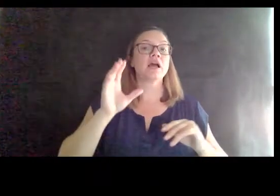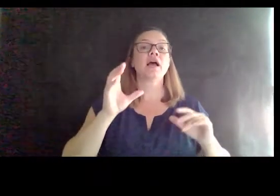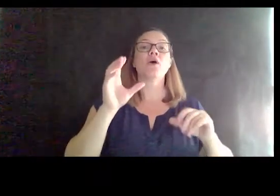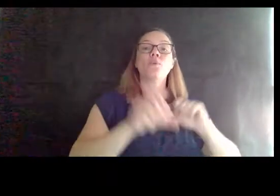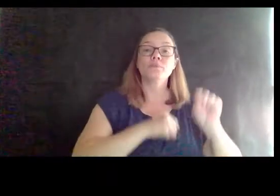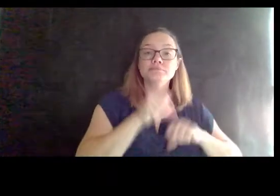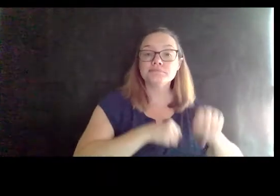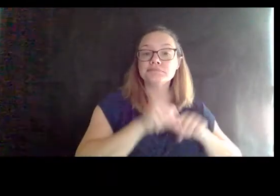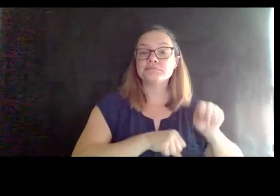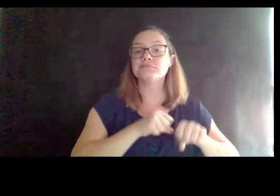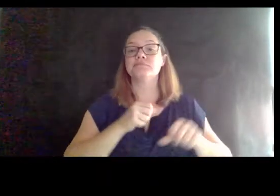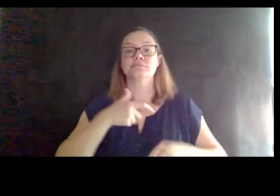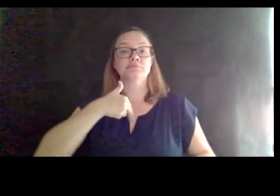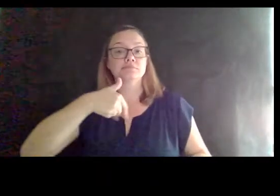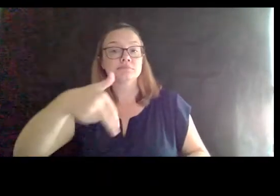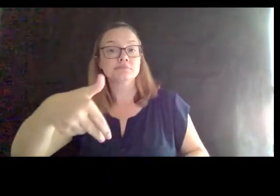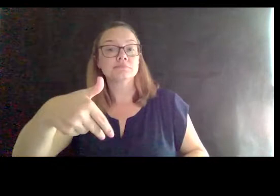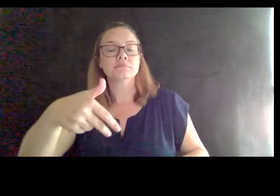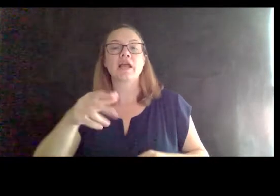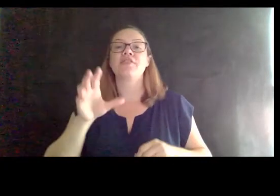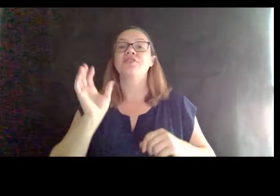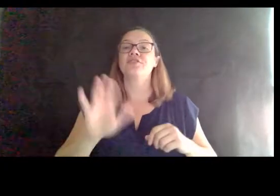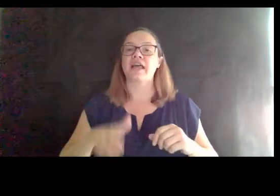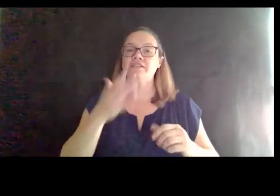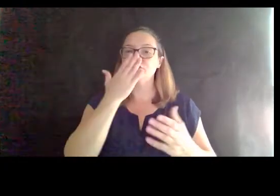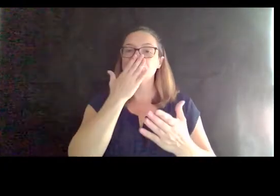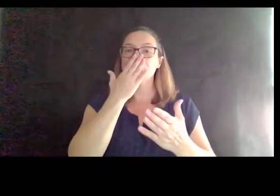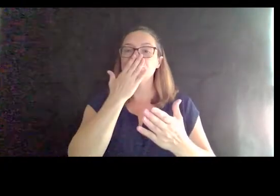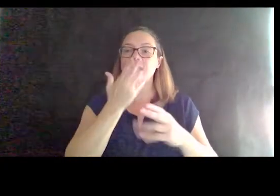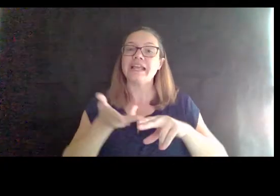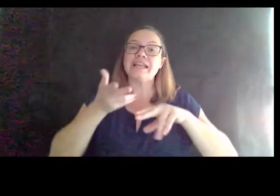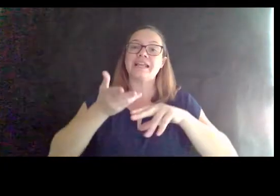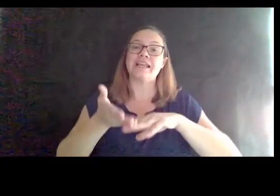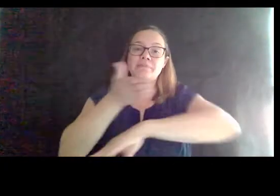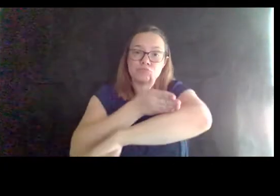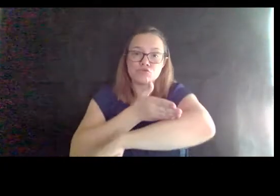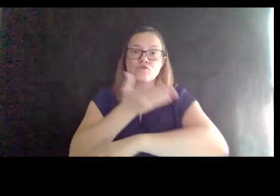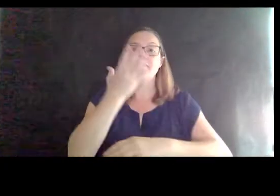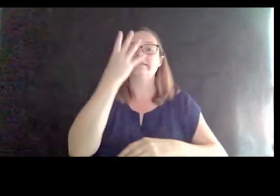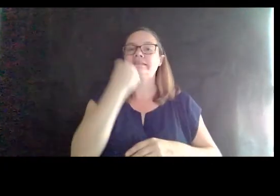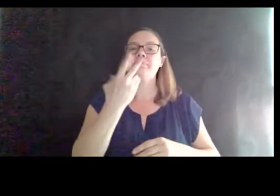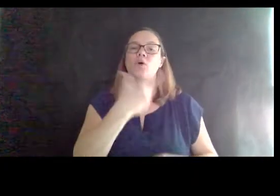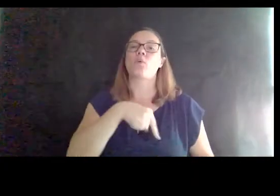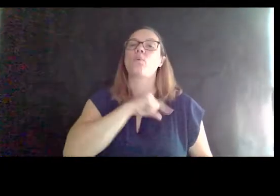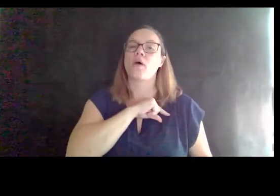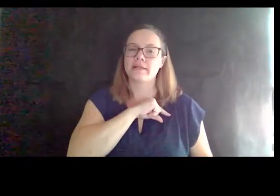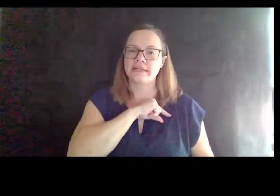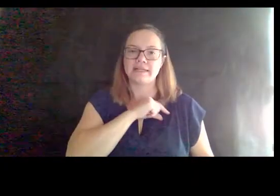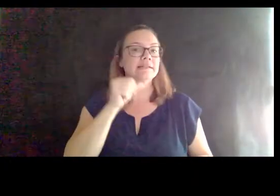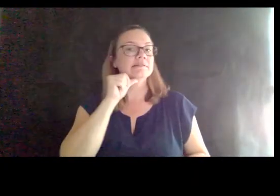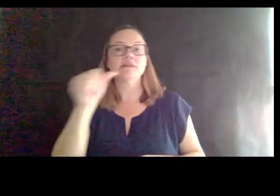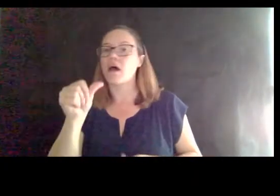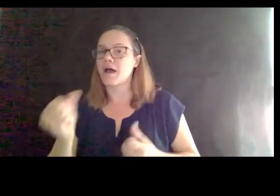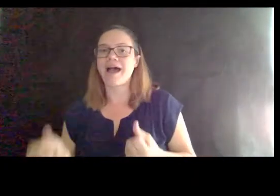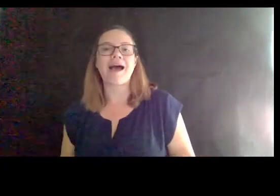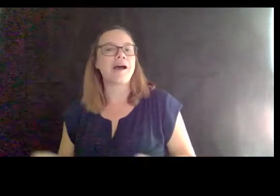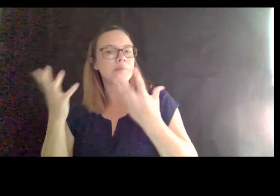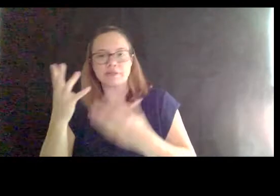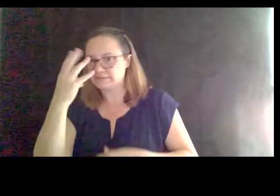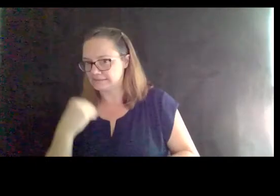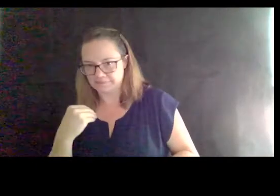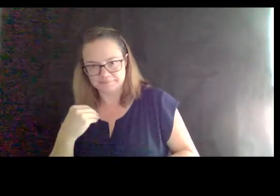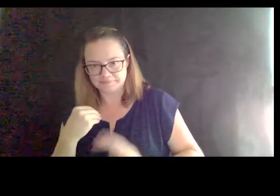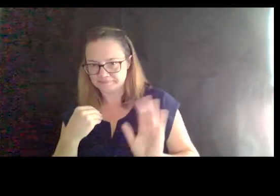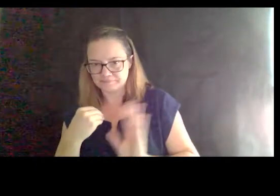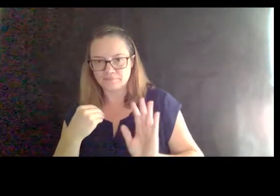improve nighttime sleep quality. Not quantity, but quality. For the best night's sleep, most people should avoid